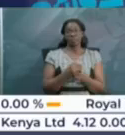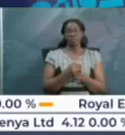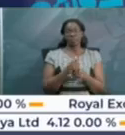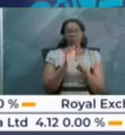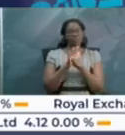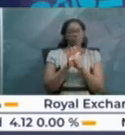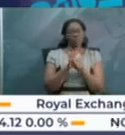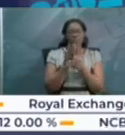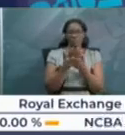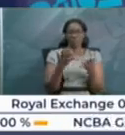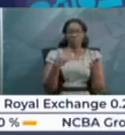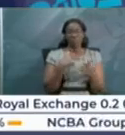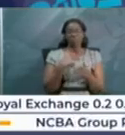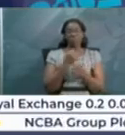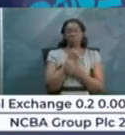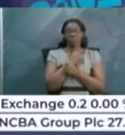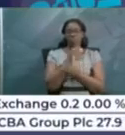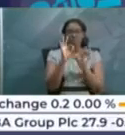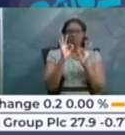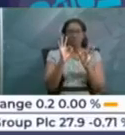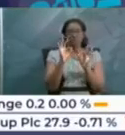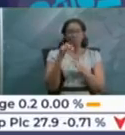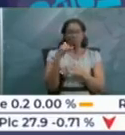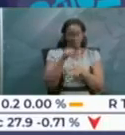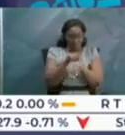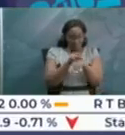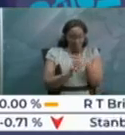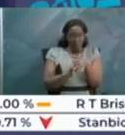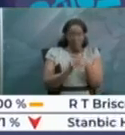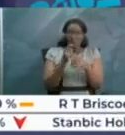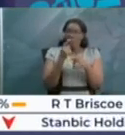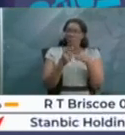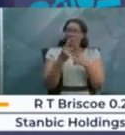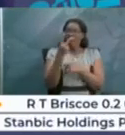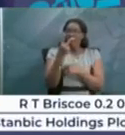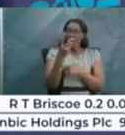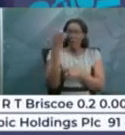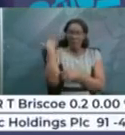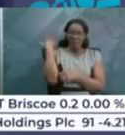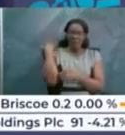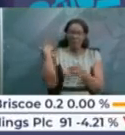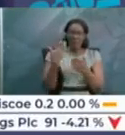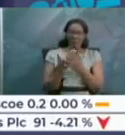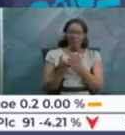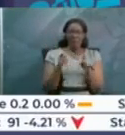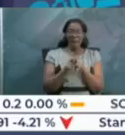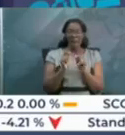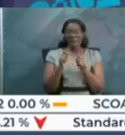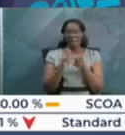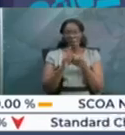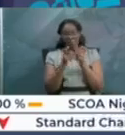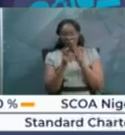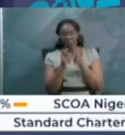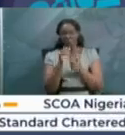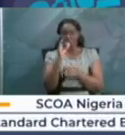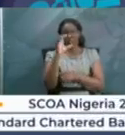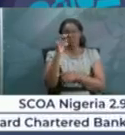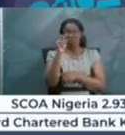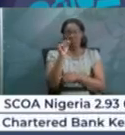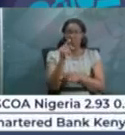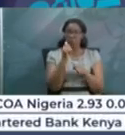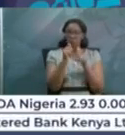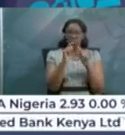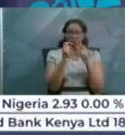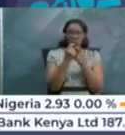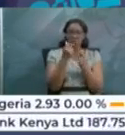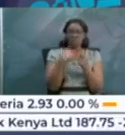I mean, I'm a fan of smartwatches. Since 2 years ago, you can change the icons for which type of watch you want to